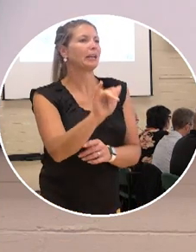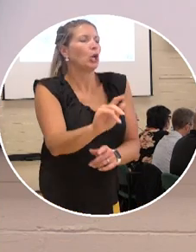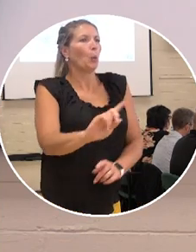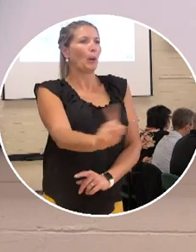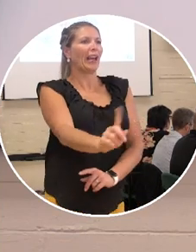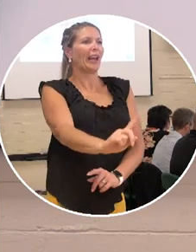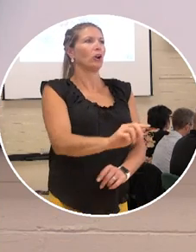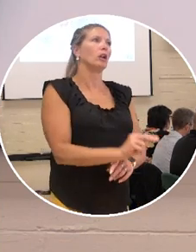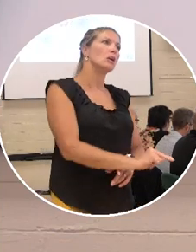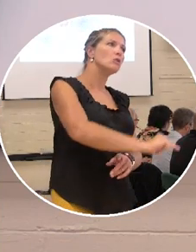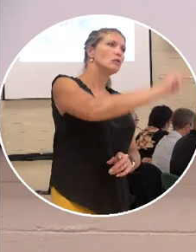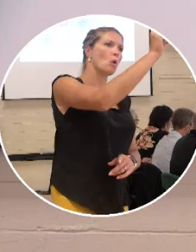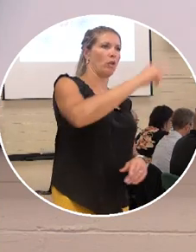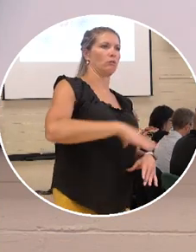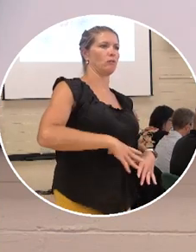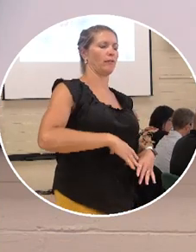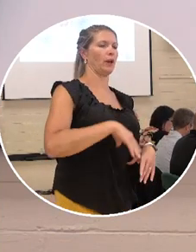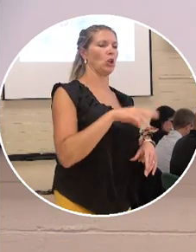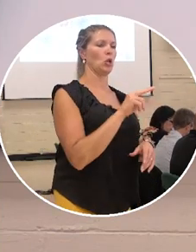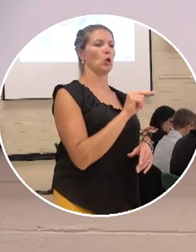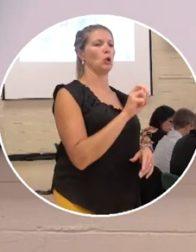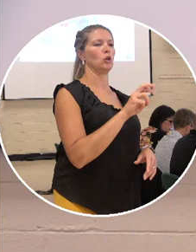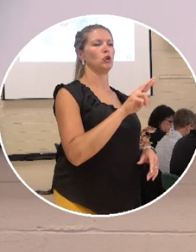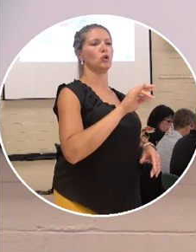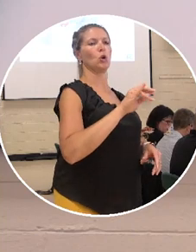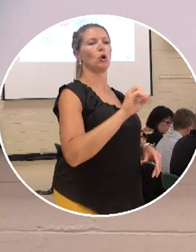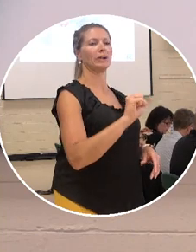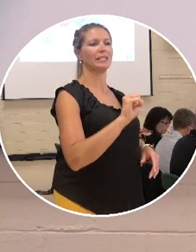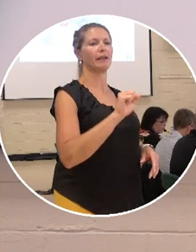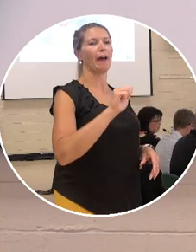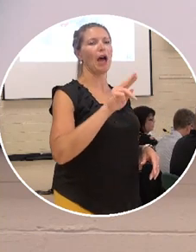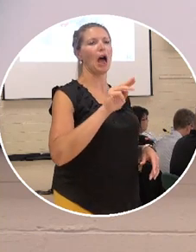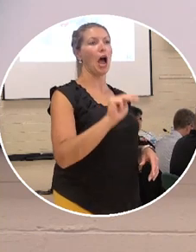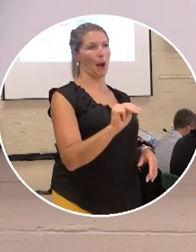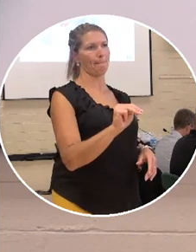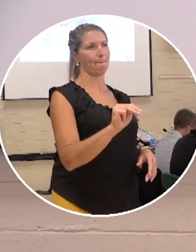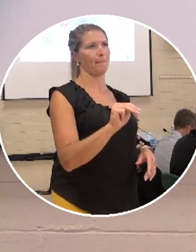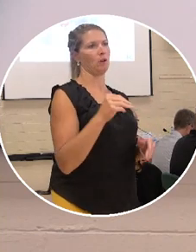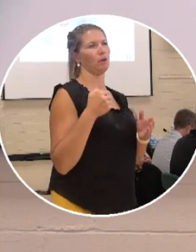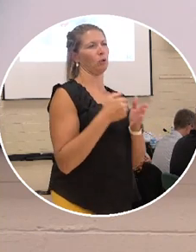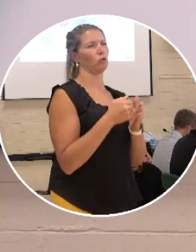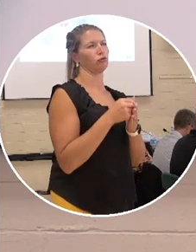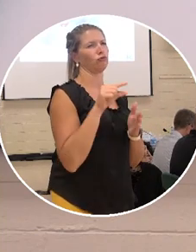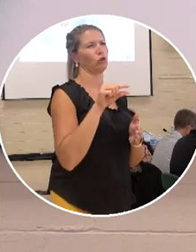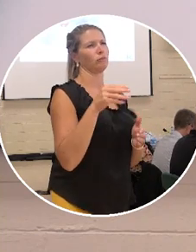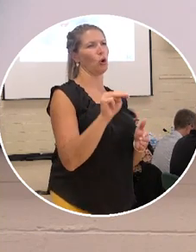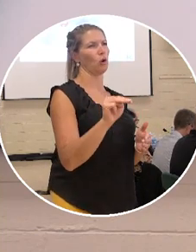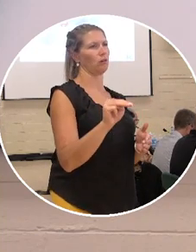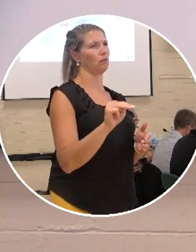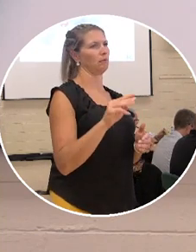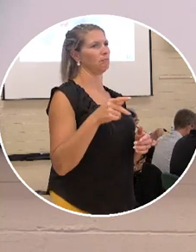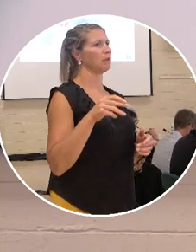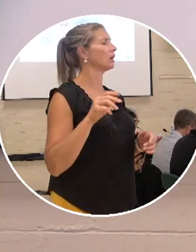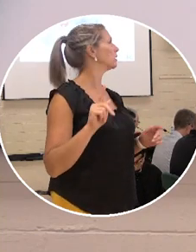I was thinking it was Norris Iron, but I wasn't sure. It's not like our former minister of tourism. He hasn't been to every community.